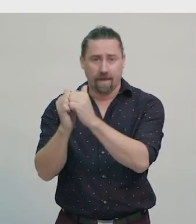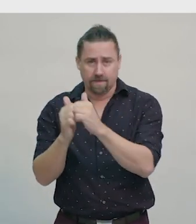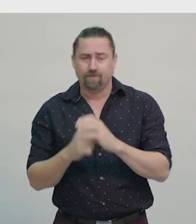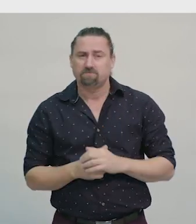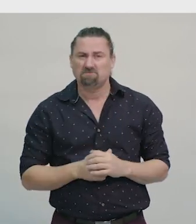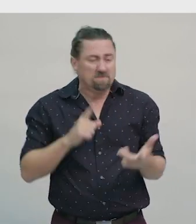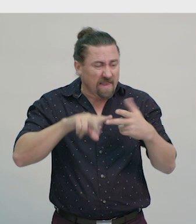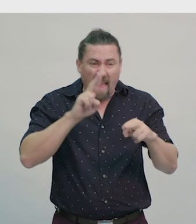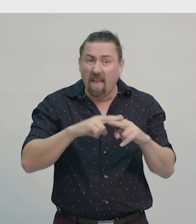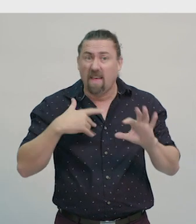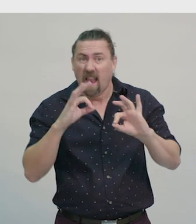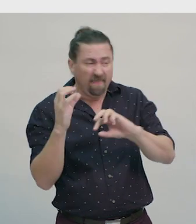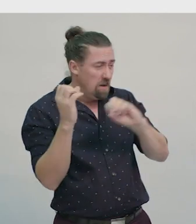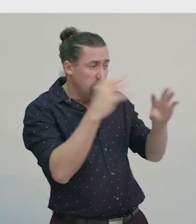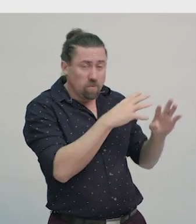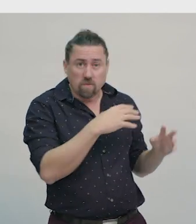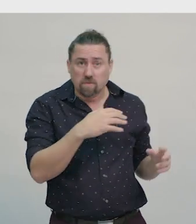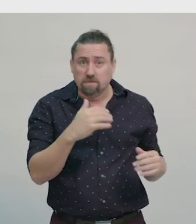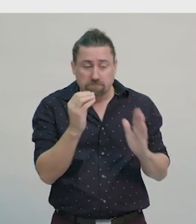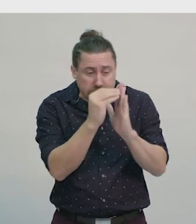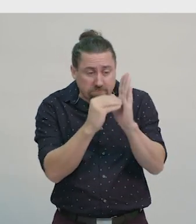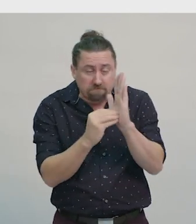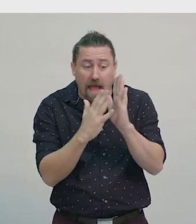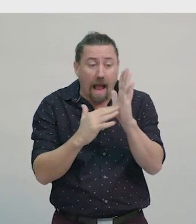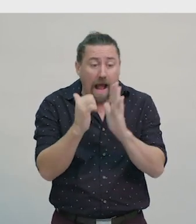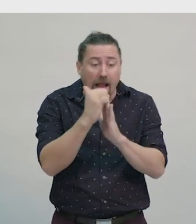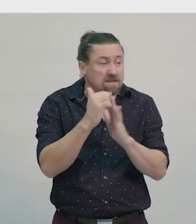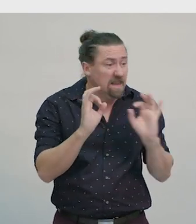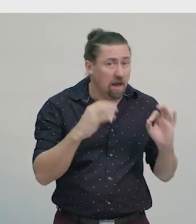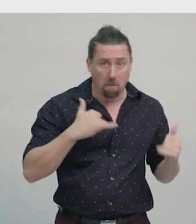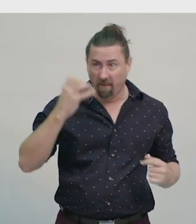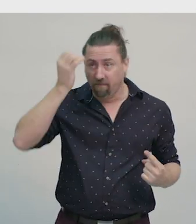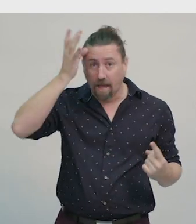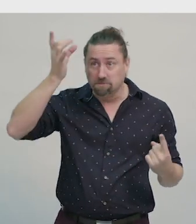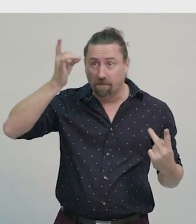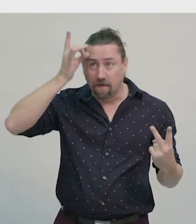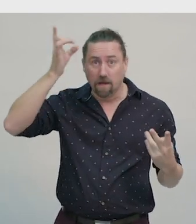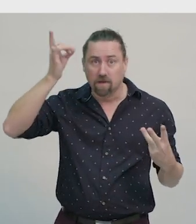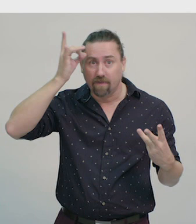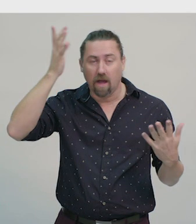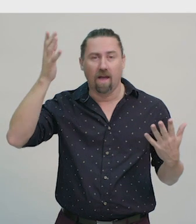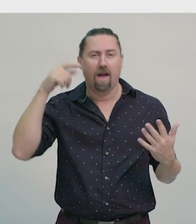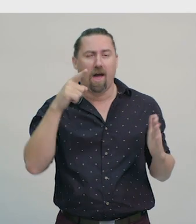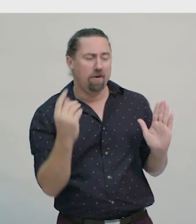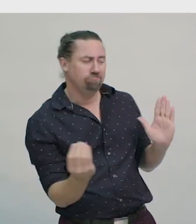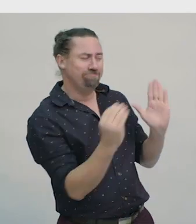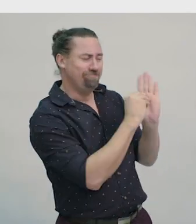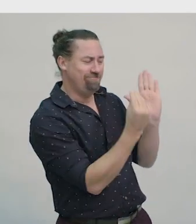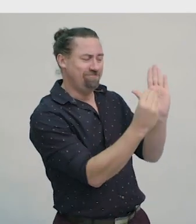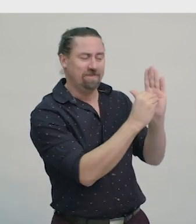events coming up in my calendar, I might forget them. You can use a calendar to write special events